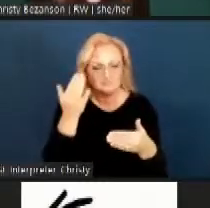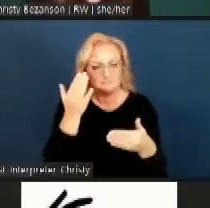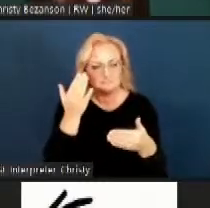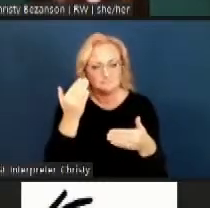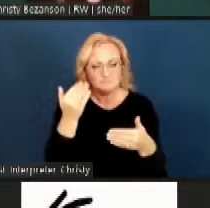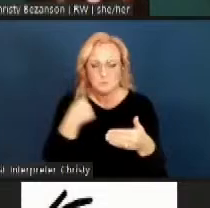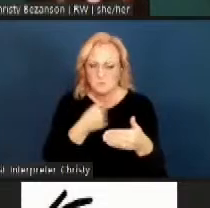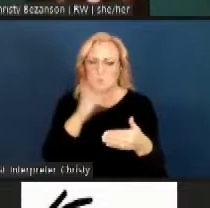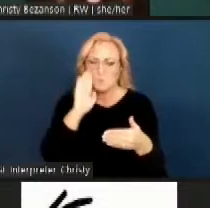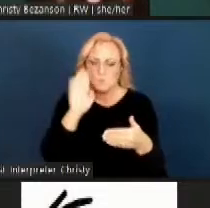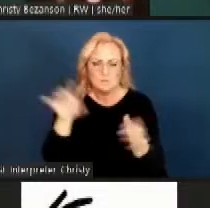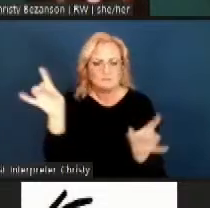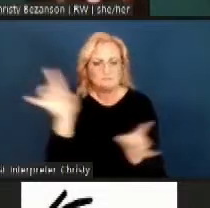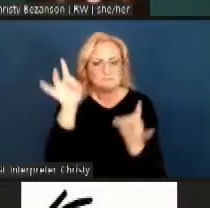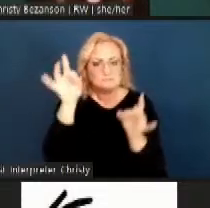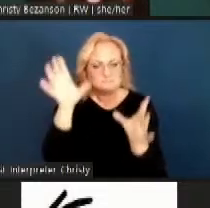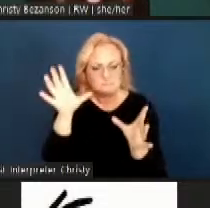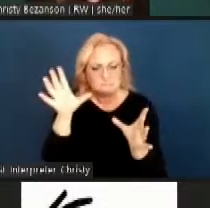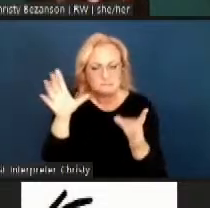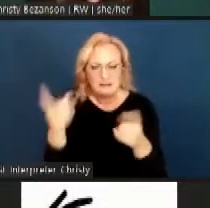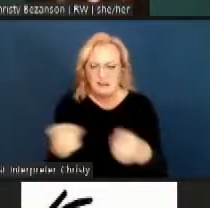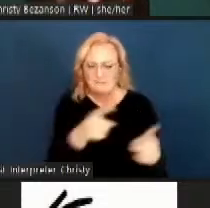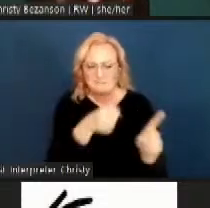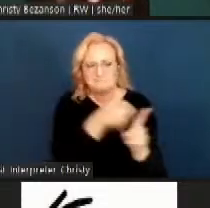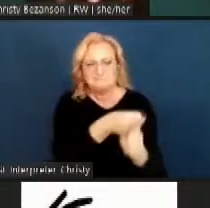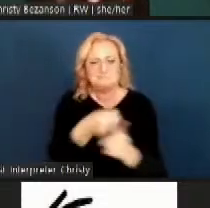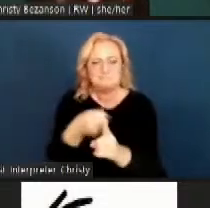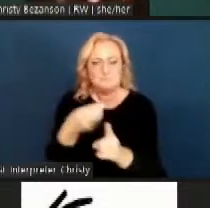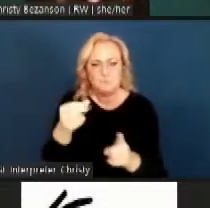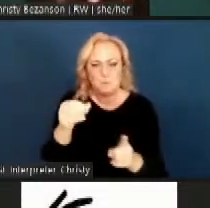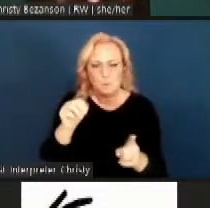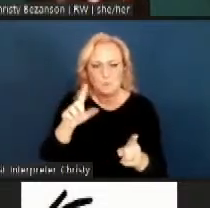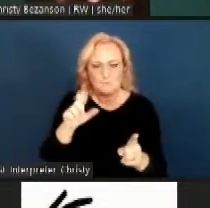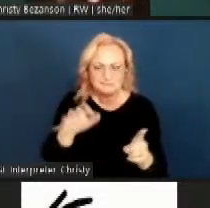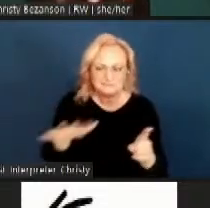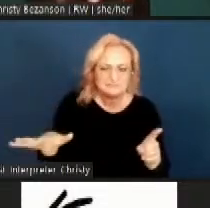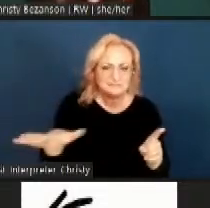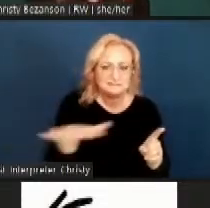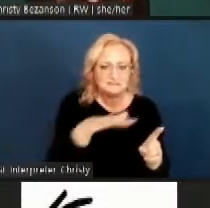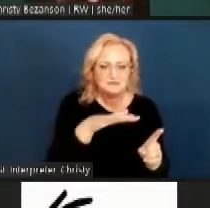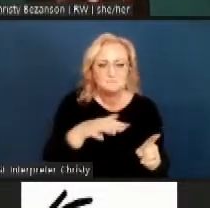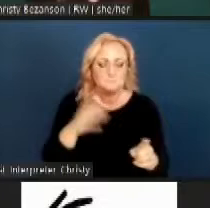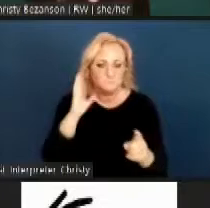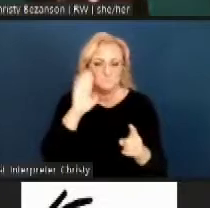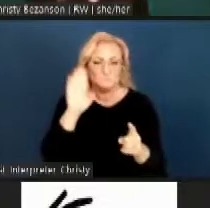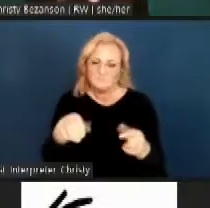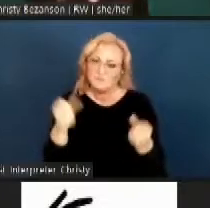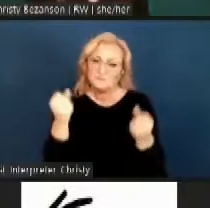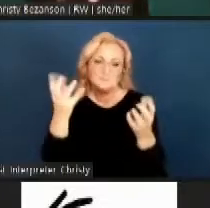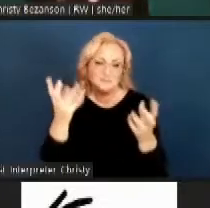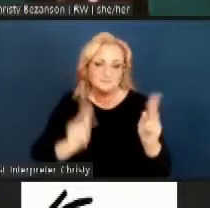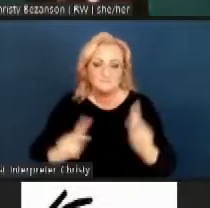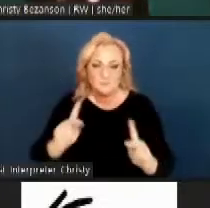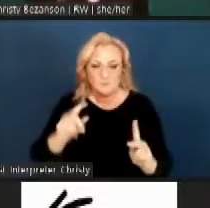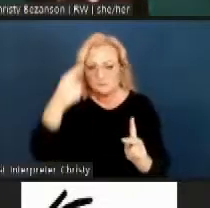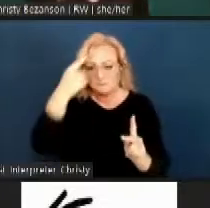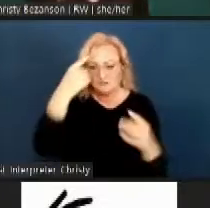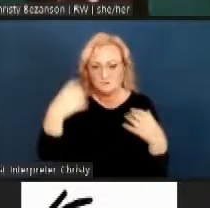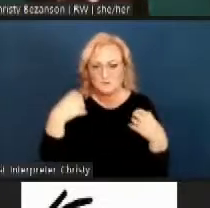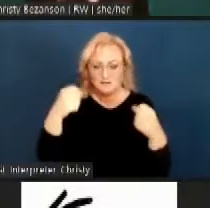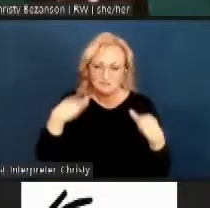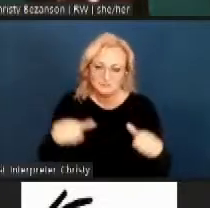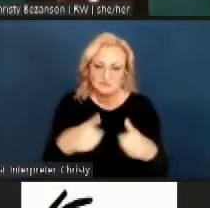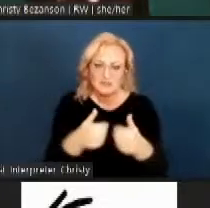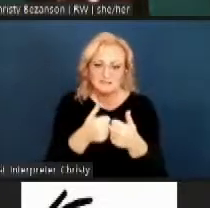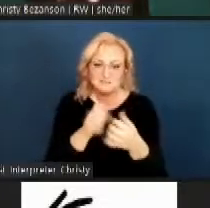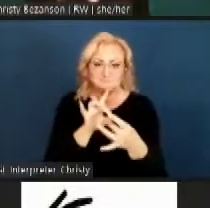a crisis in homelessness, people experiencing homelessness. We know that many folks have mental health challenges associated with